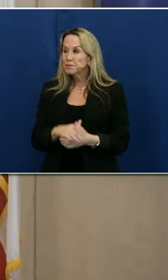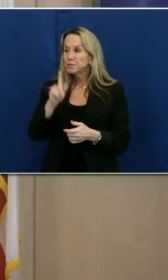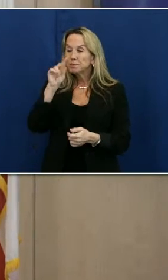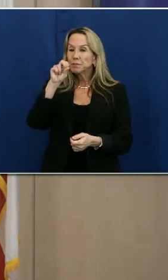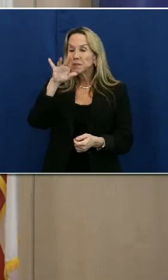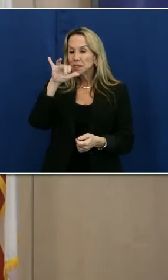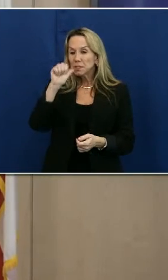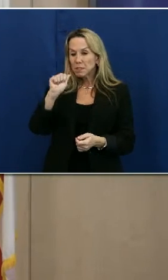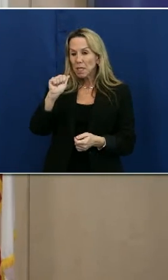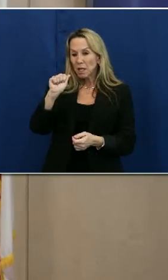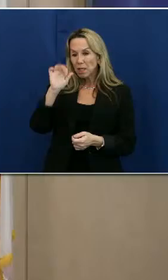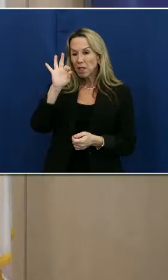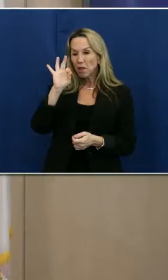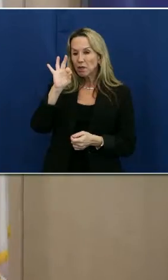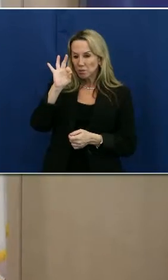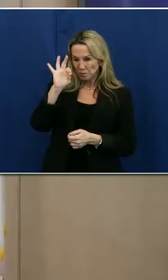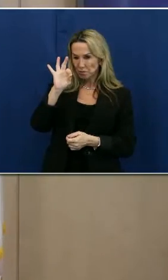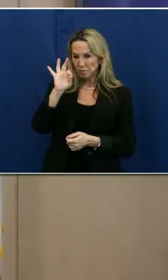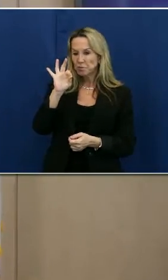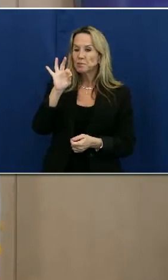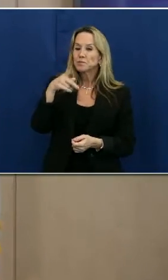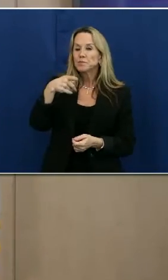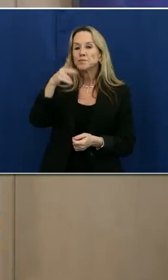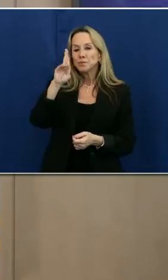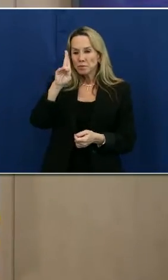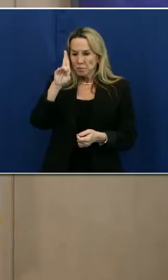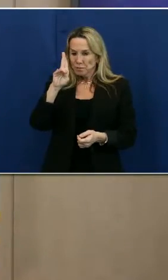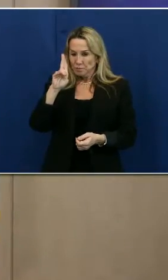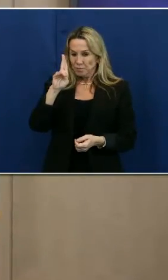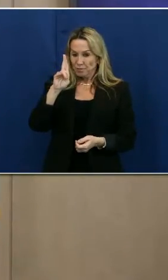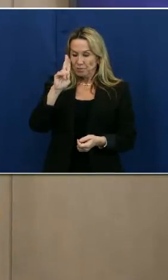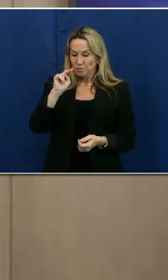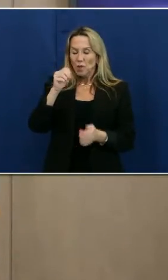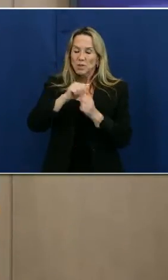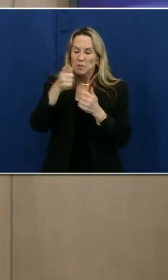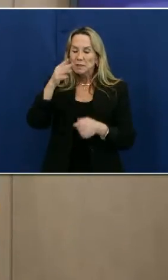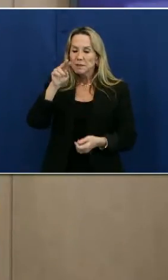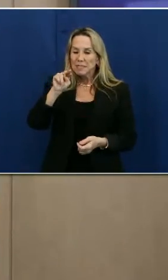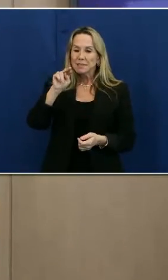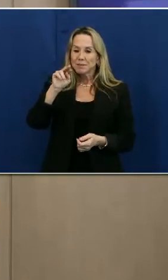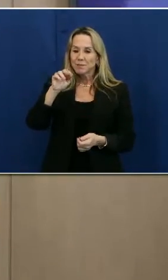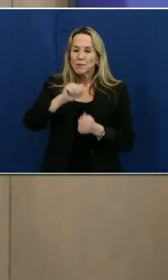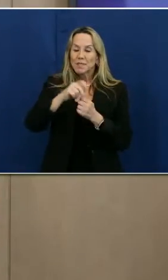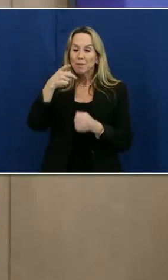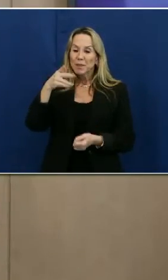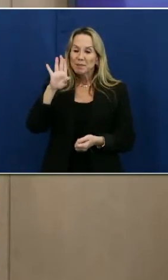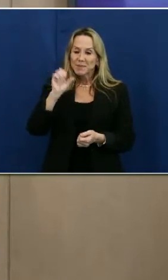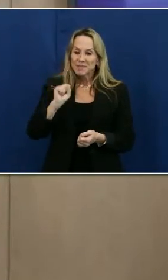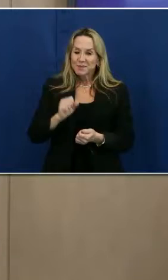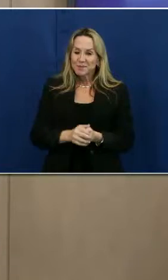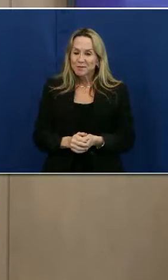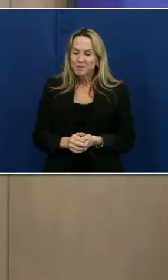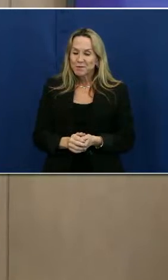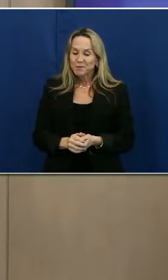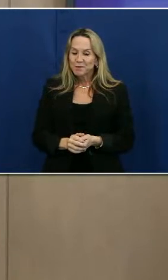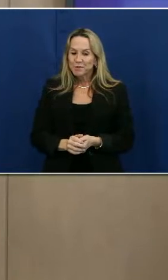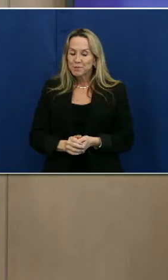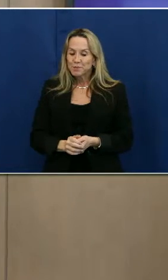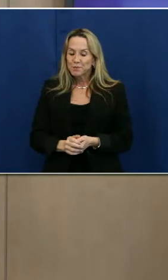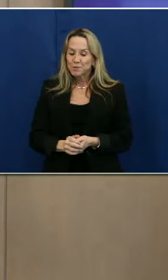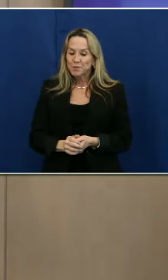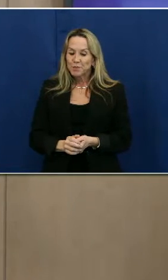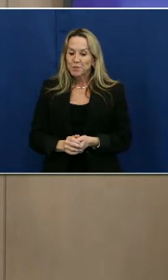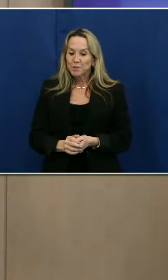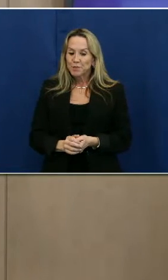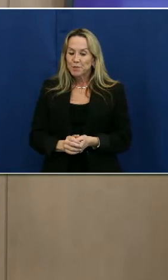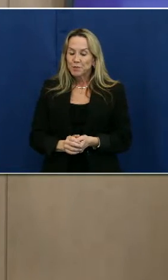Tanya Thorne with KPBS. What is the status of negotiations with the state in considering current COVID metrics and rates to be able